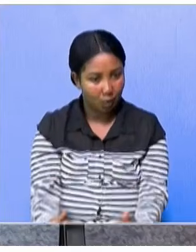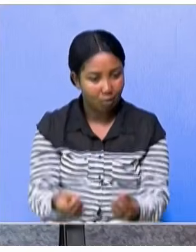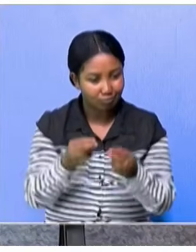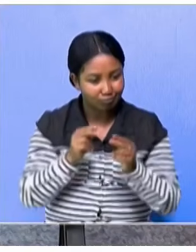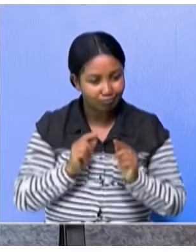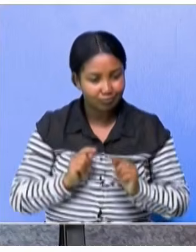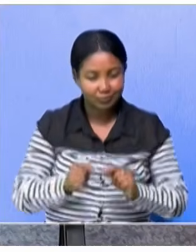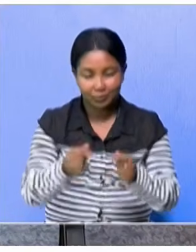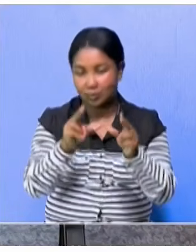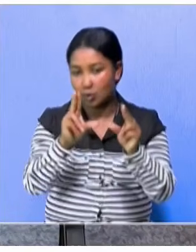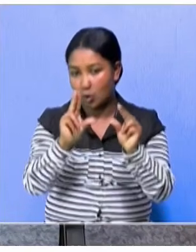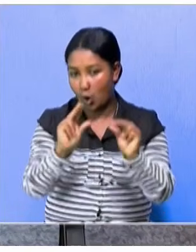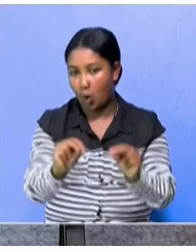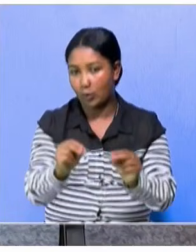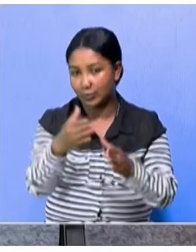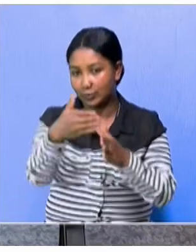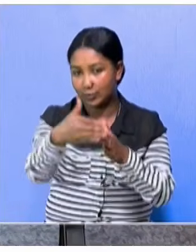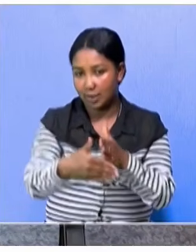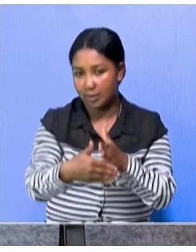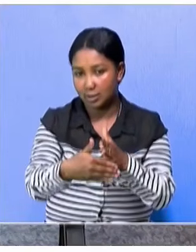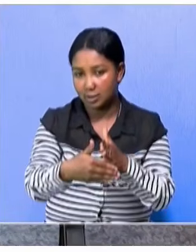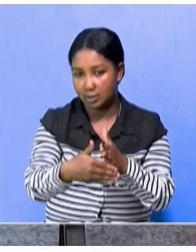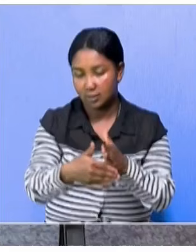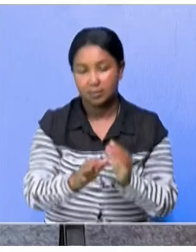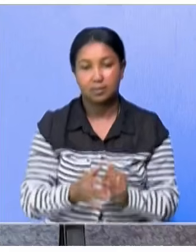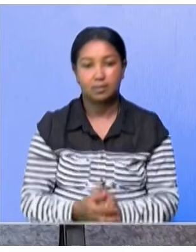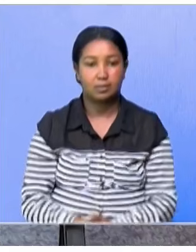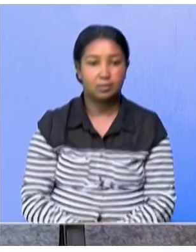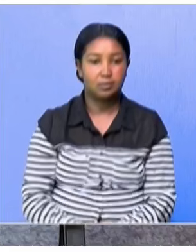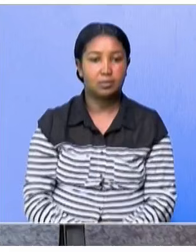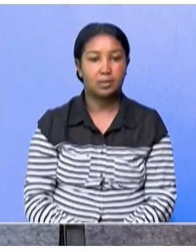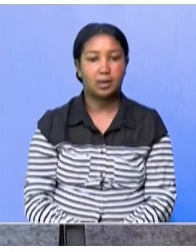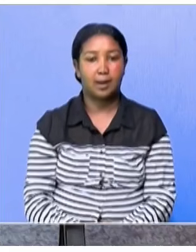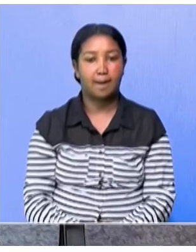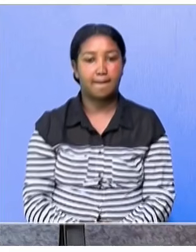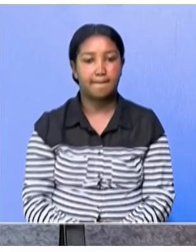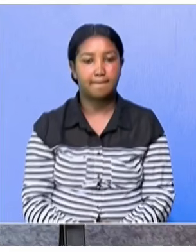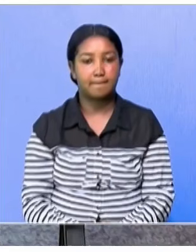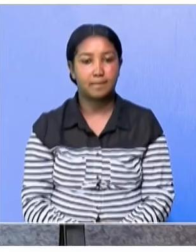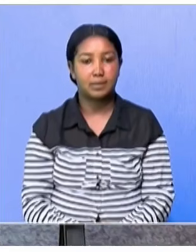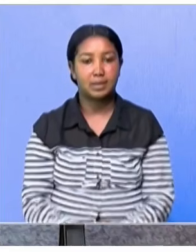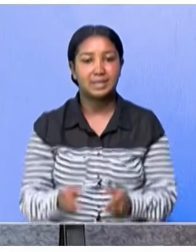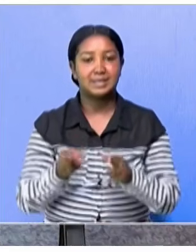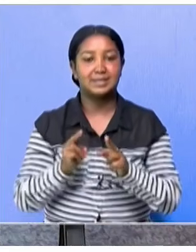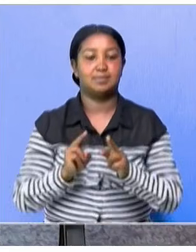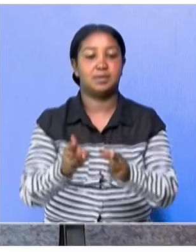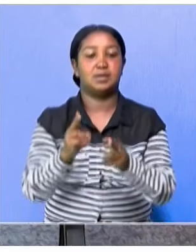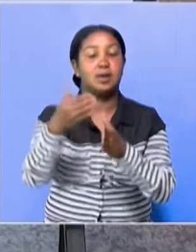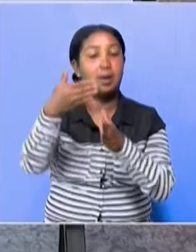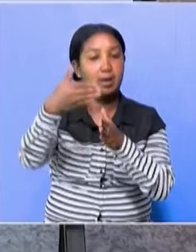His speed limit is not recommended in the school area. A speed limit.